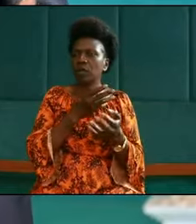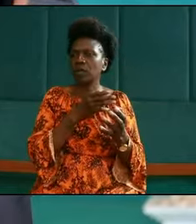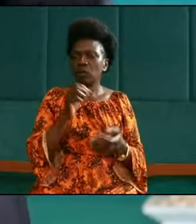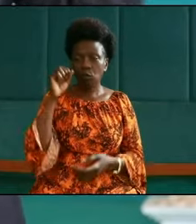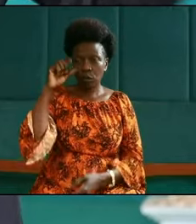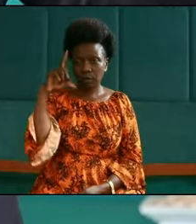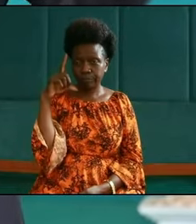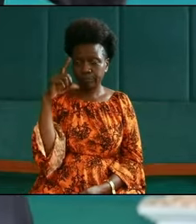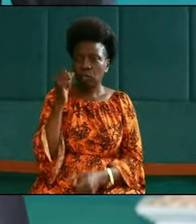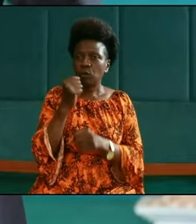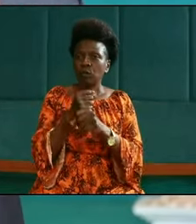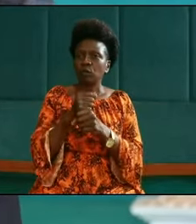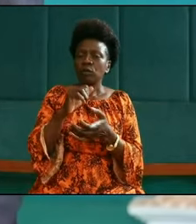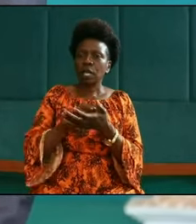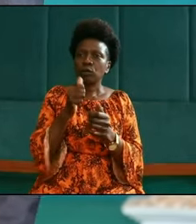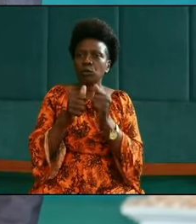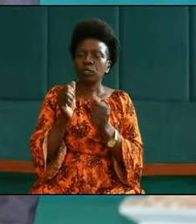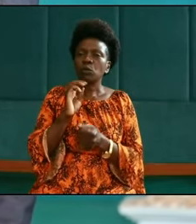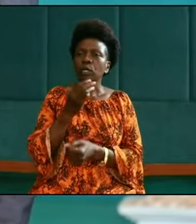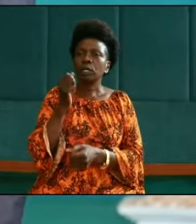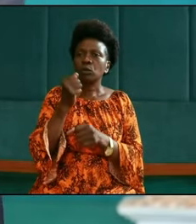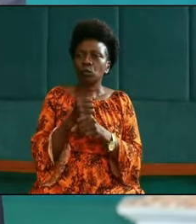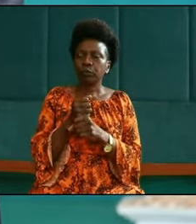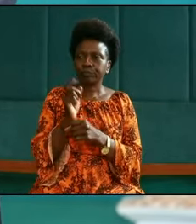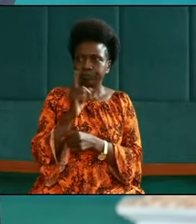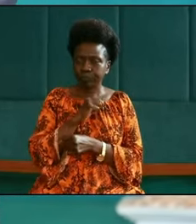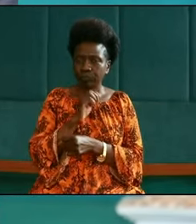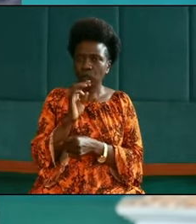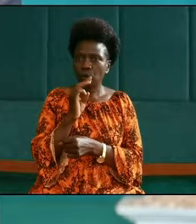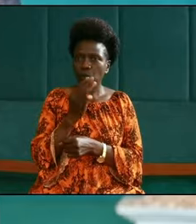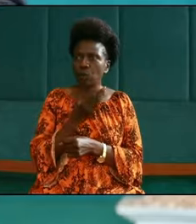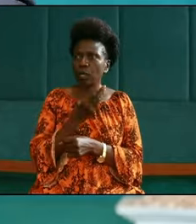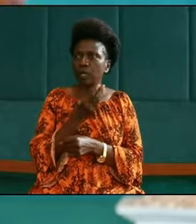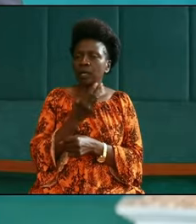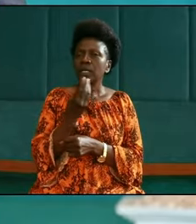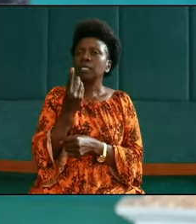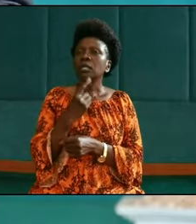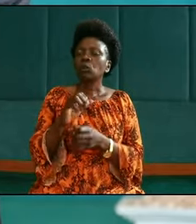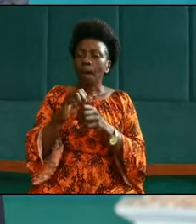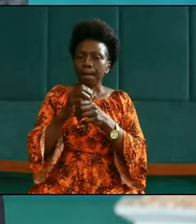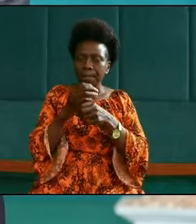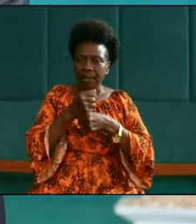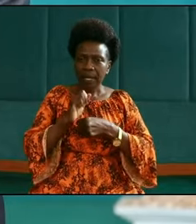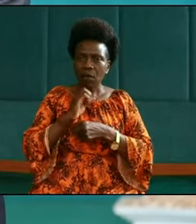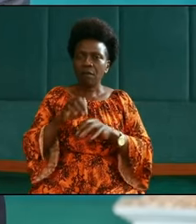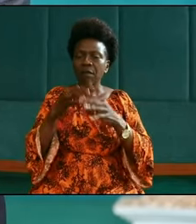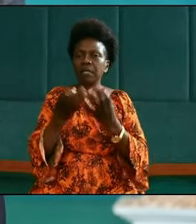up. We do that which we do. We work to make our families